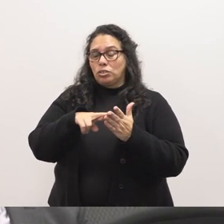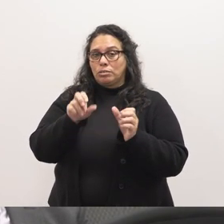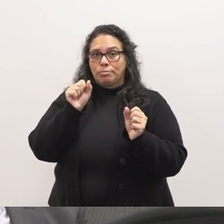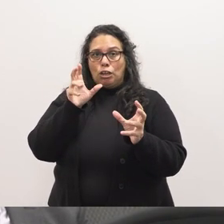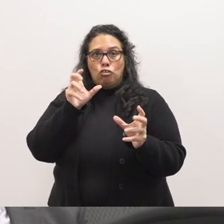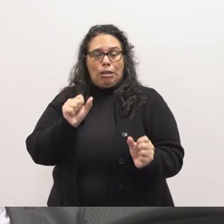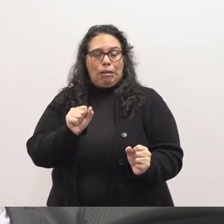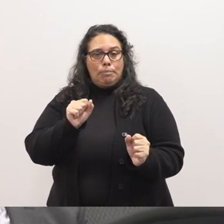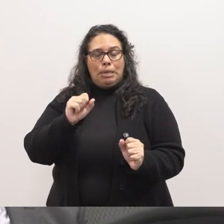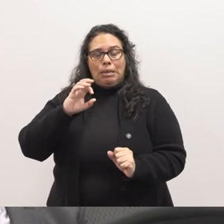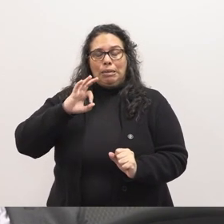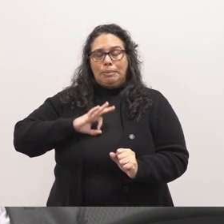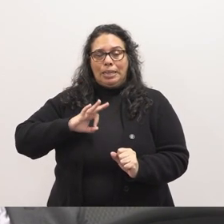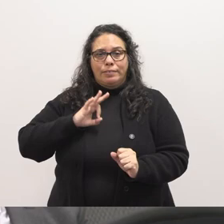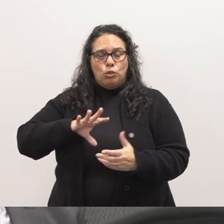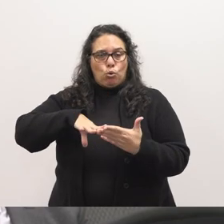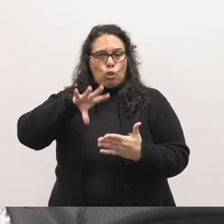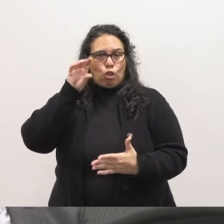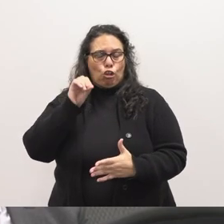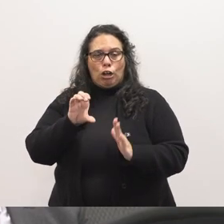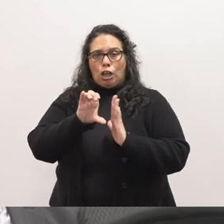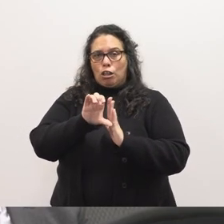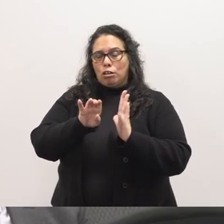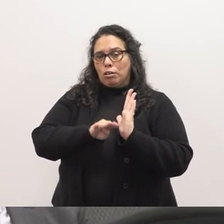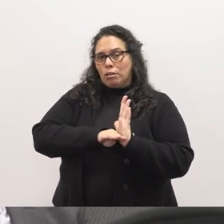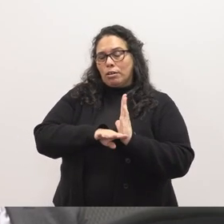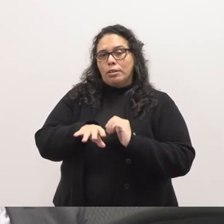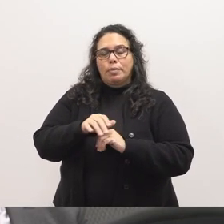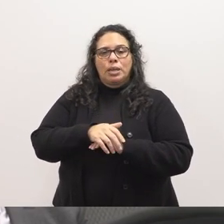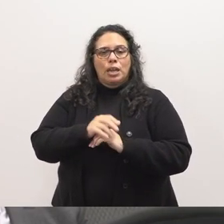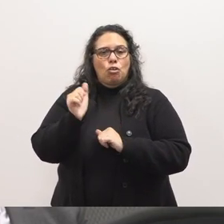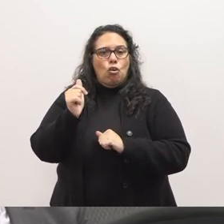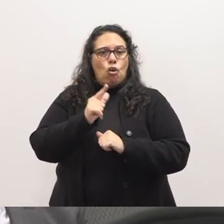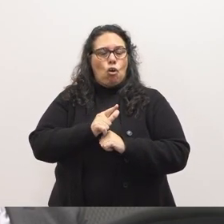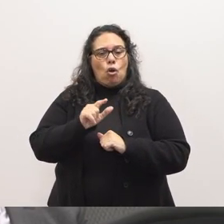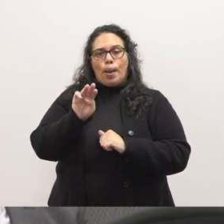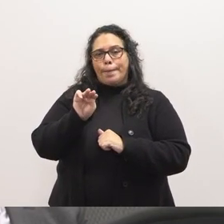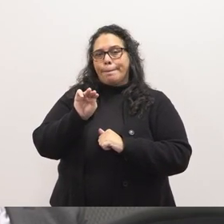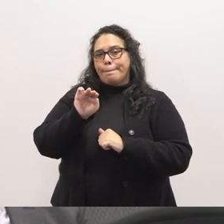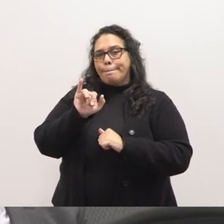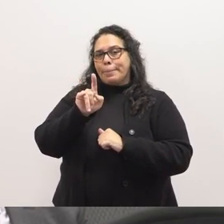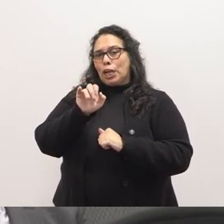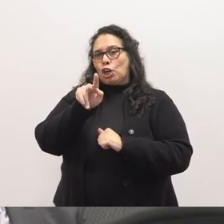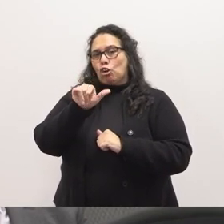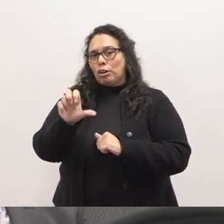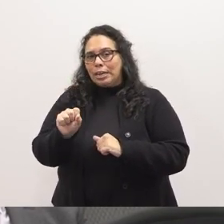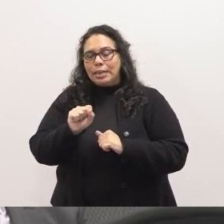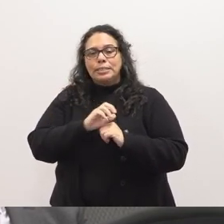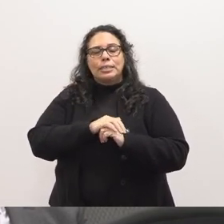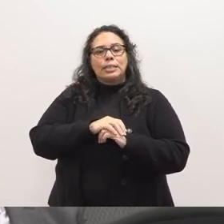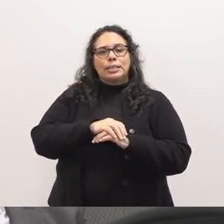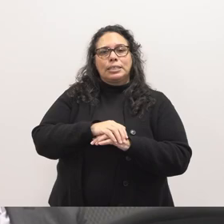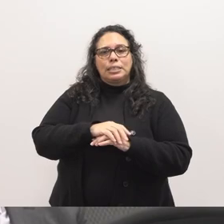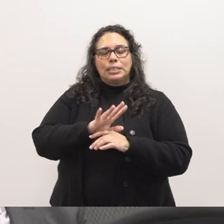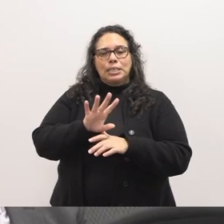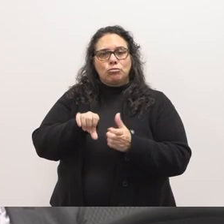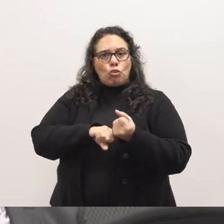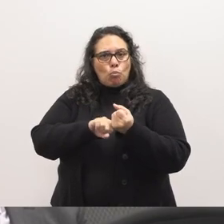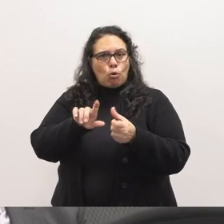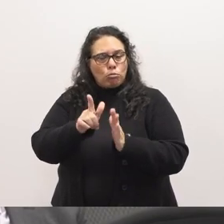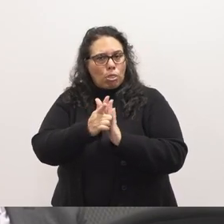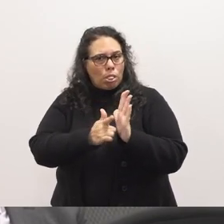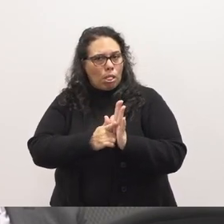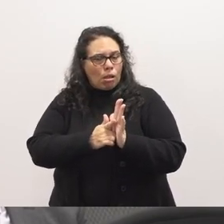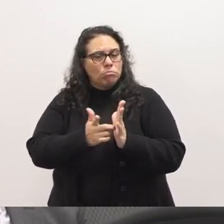to the adults who learn Holocaust curriculum, as well as to all minority communities, which supports the law to stay in place.